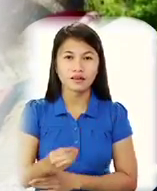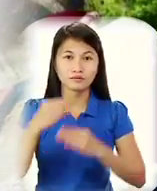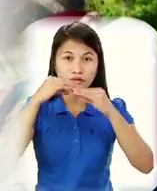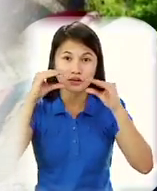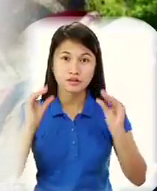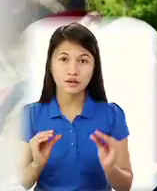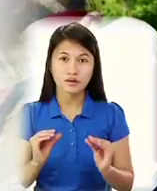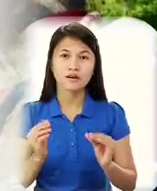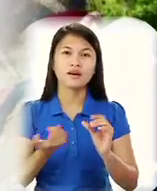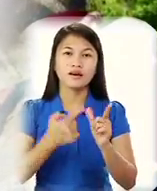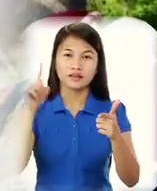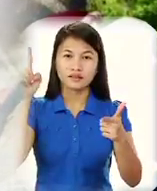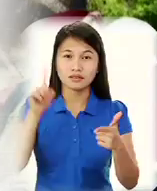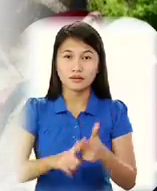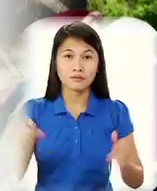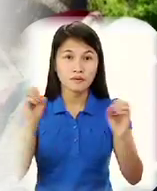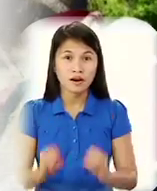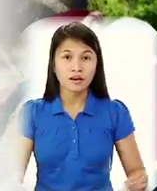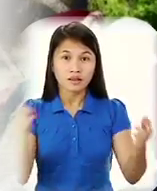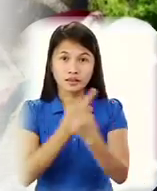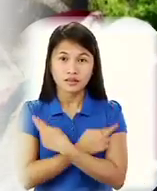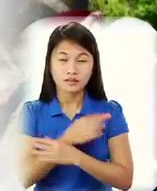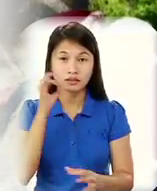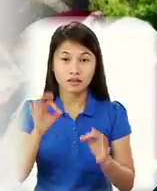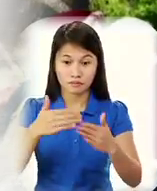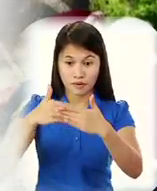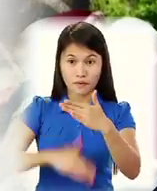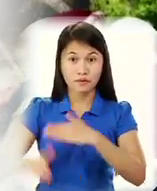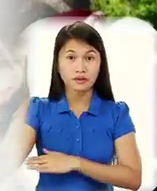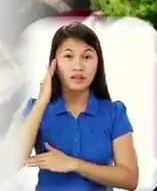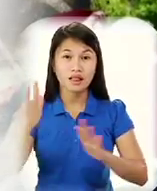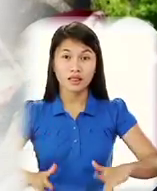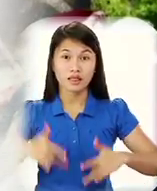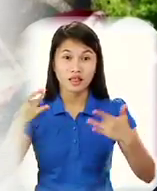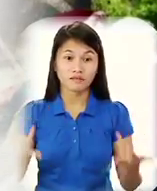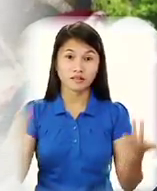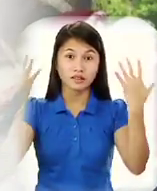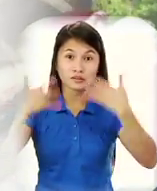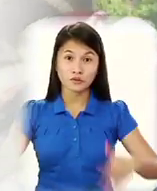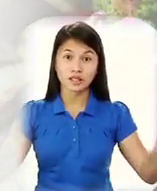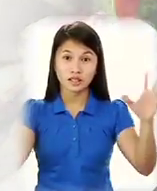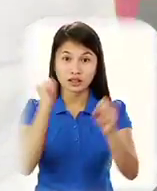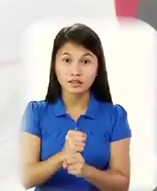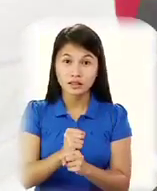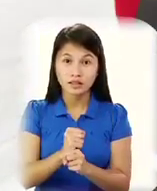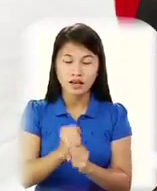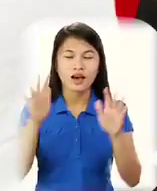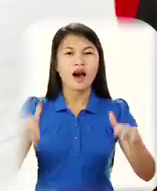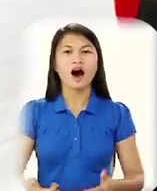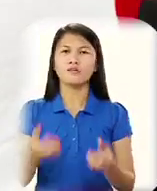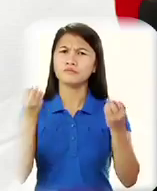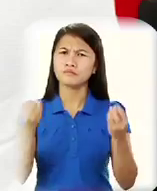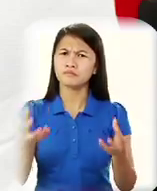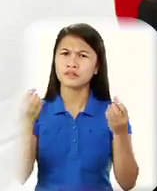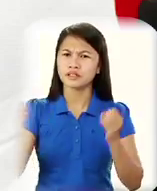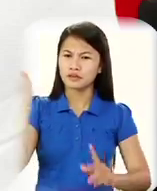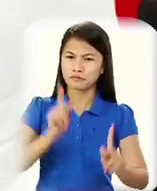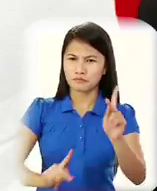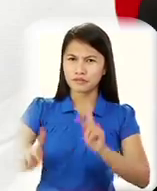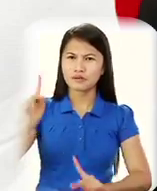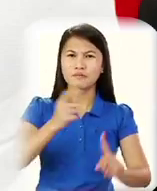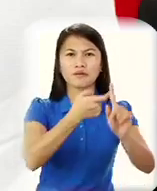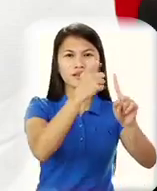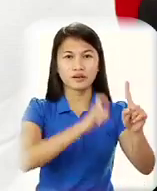and sorrow, and then you are restless, and before you know it, this life is over. And how many